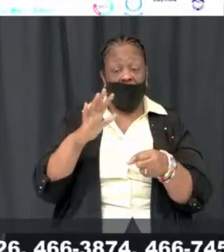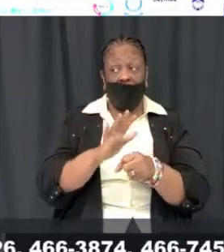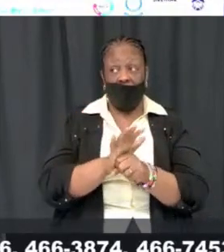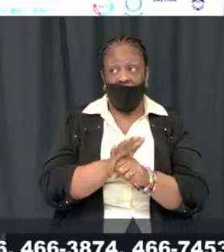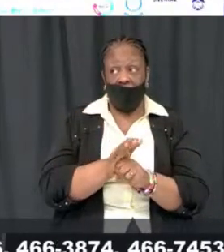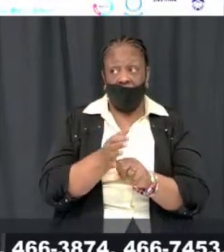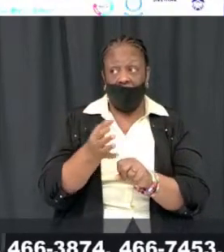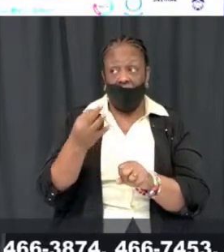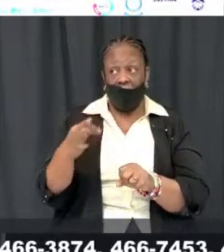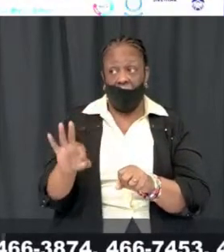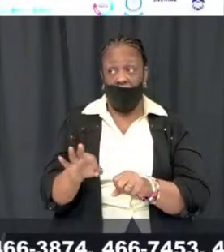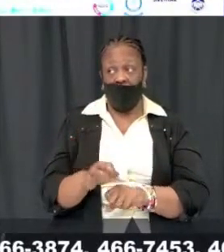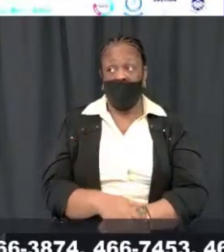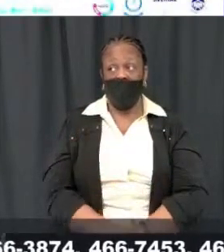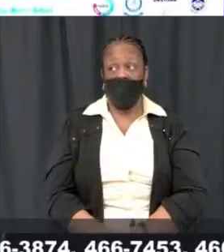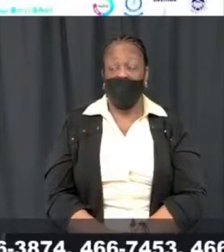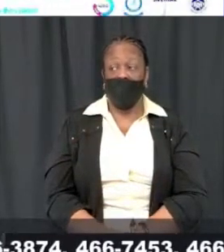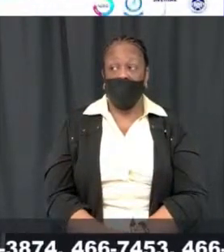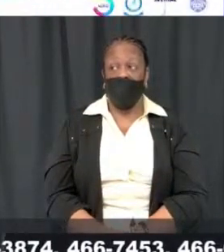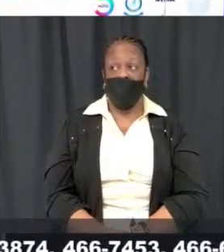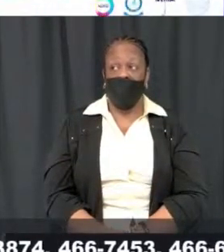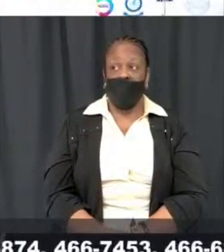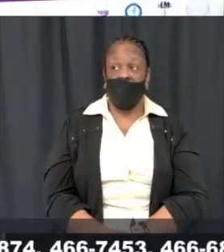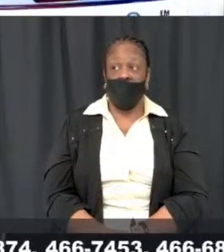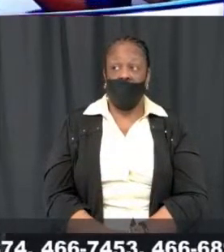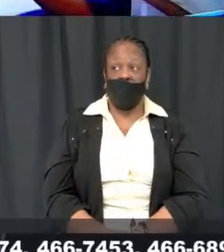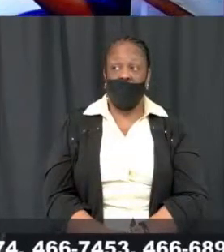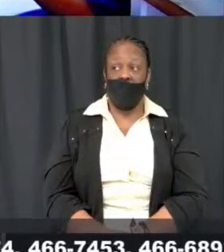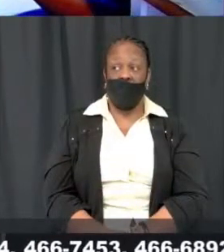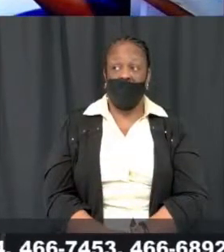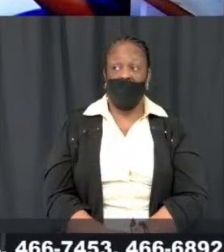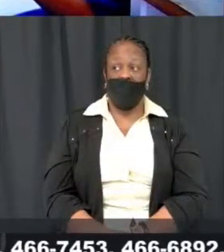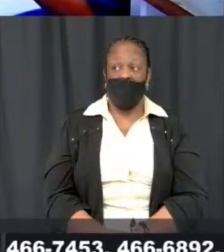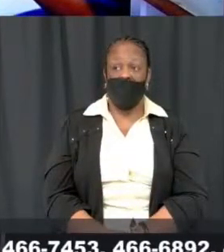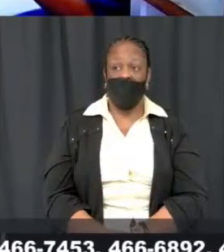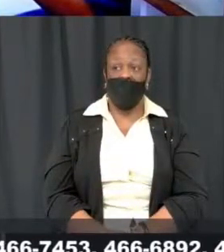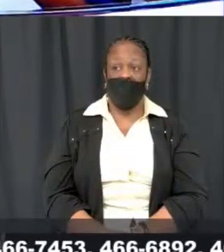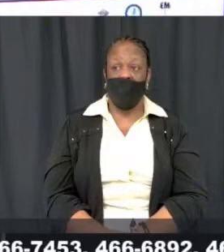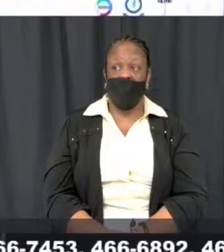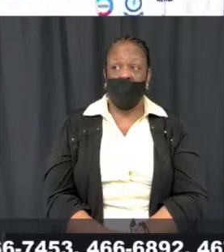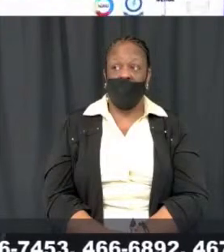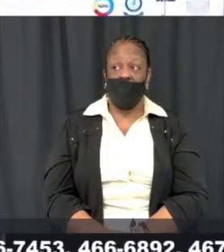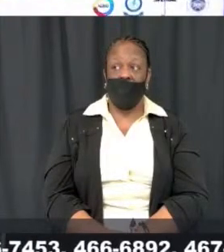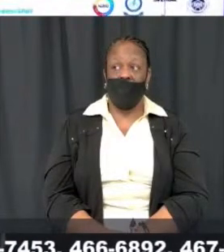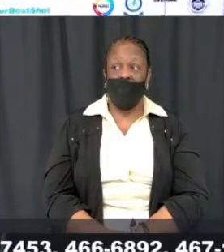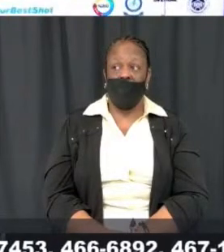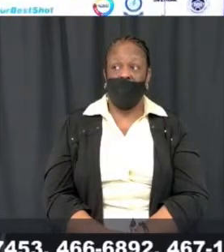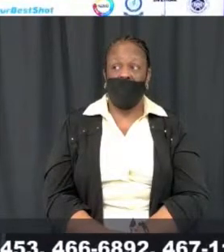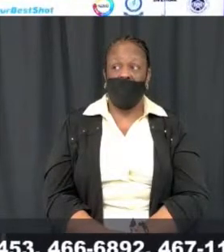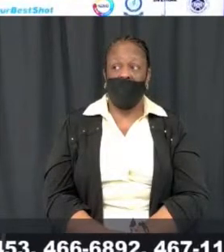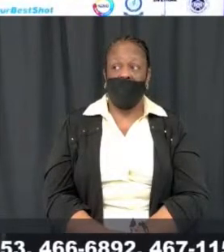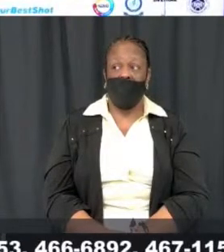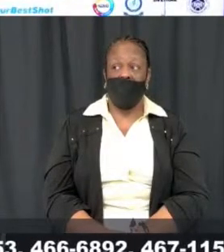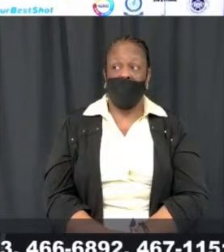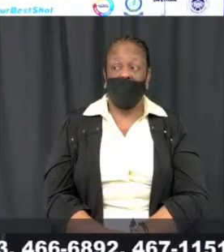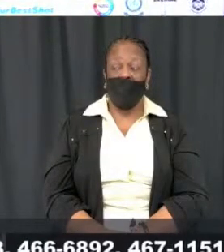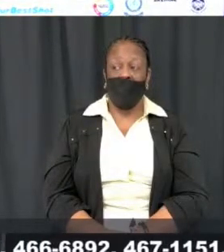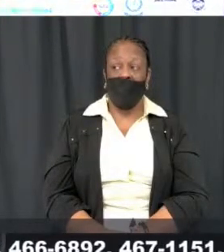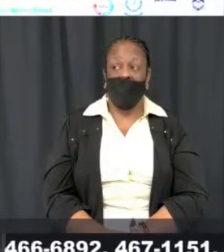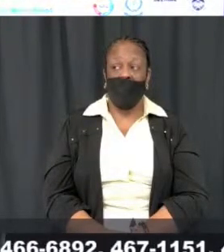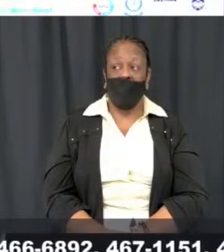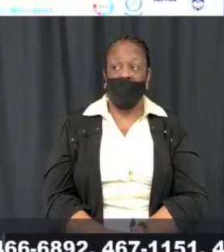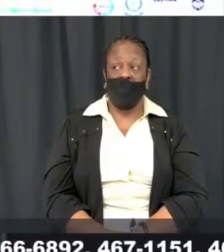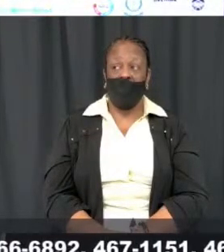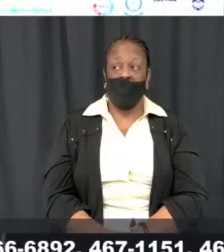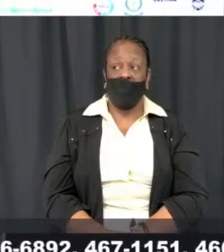some level of natural immunity achieved once one recovers from COVID? And if so, is there any plan to add